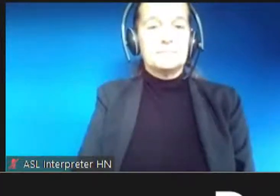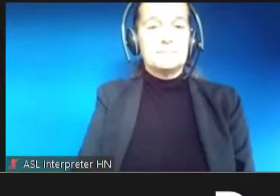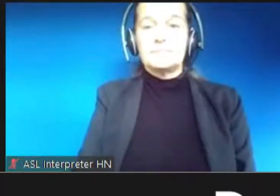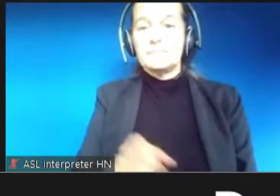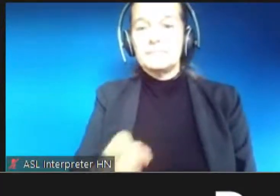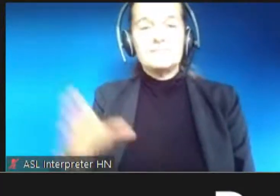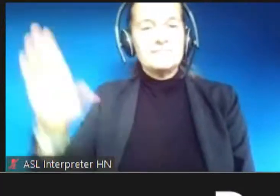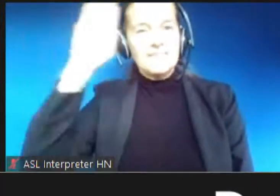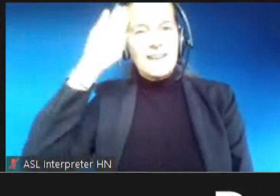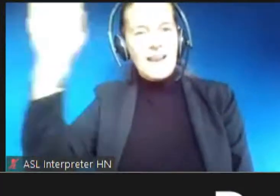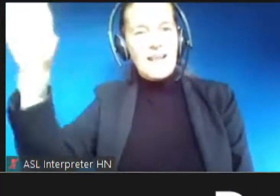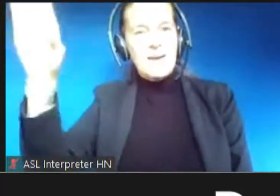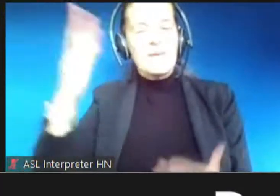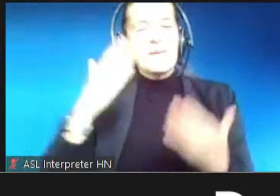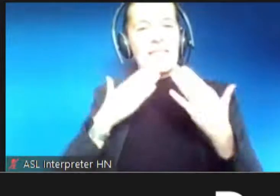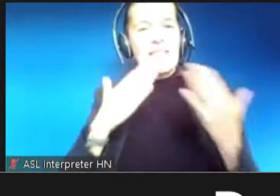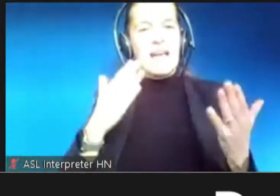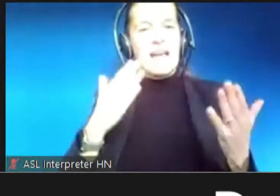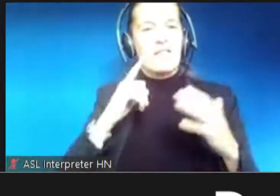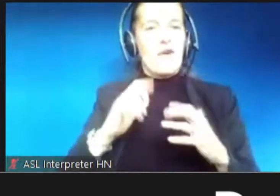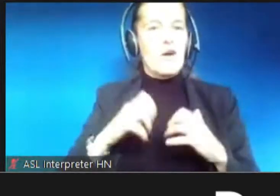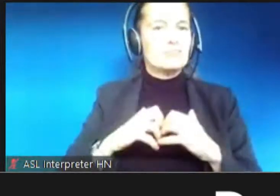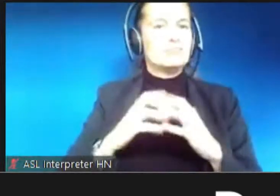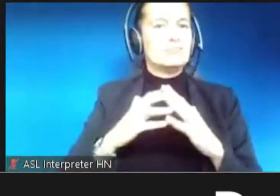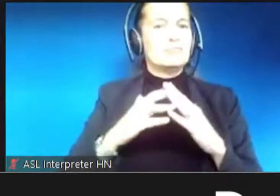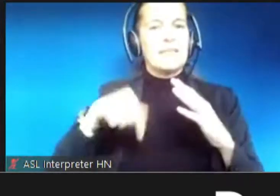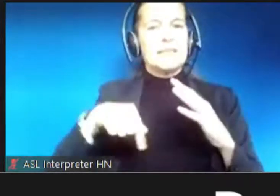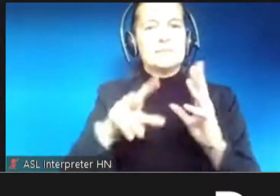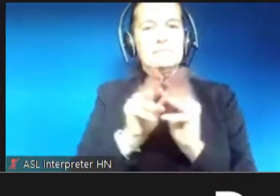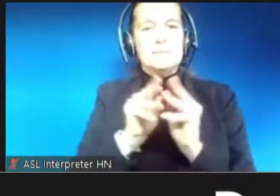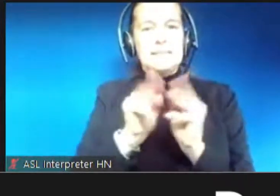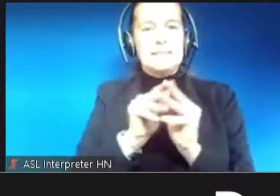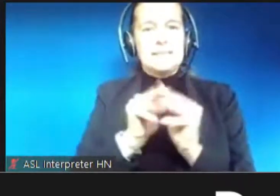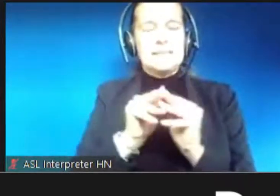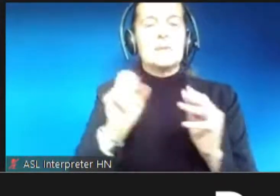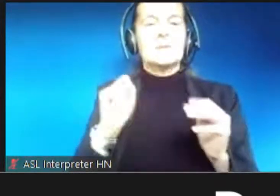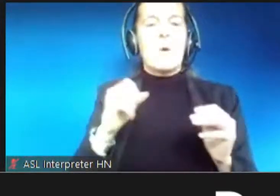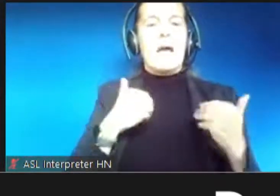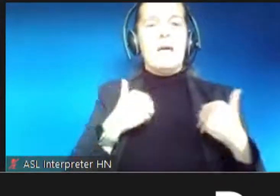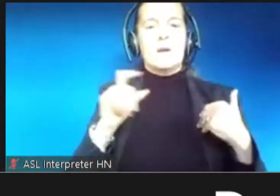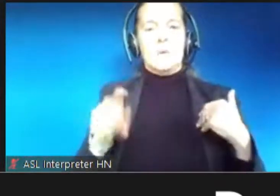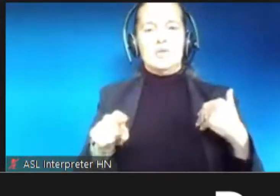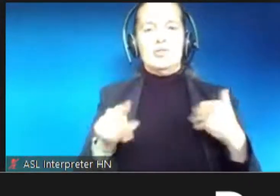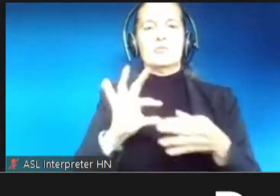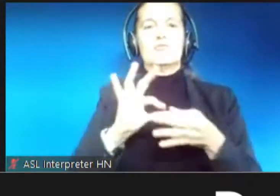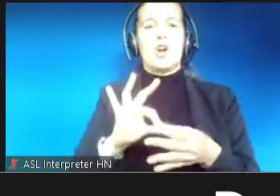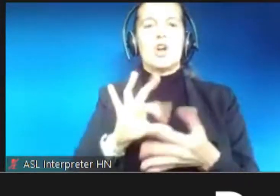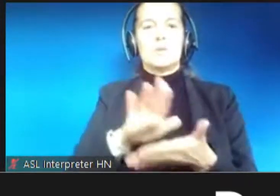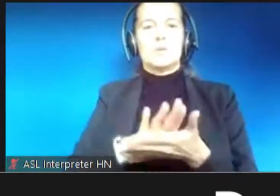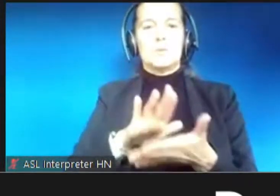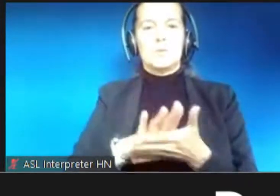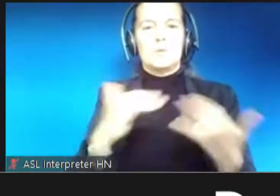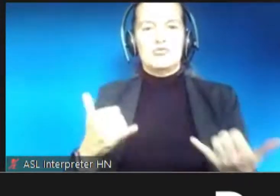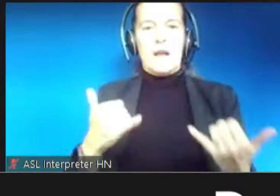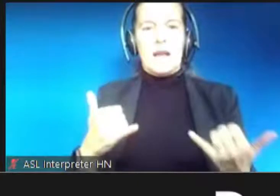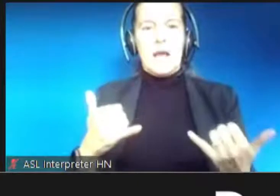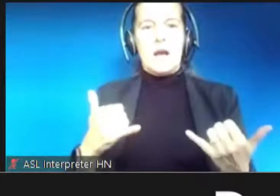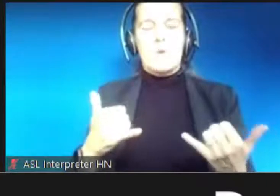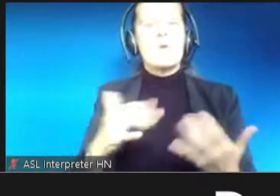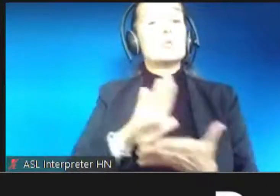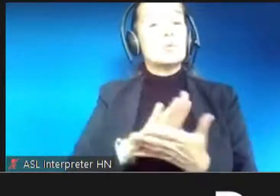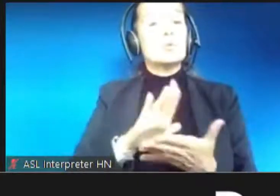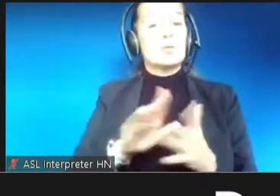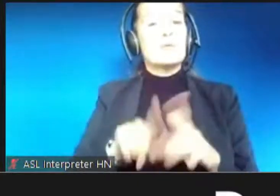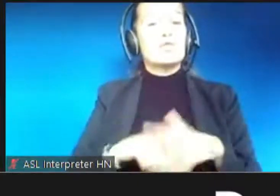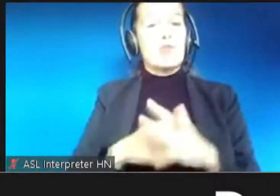Hello, thank you for having this meeting. My question is in regards to schools. Now that schools have started to open in